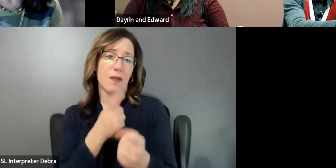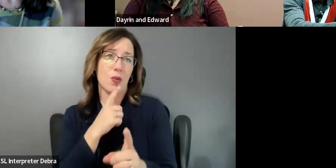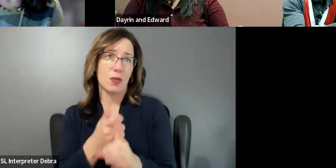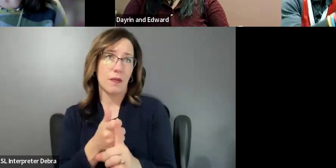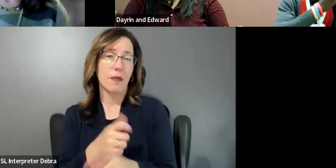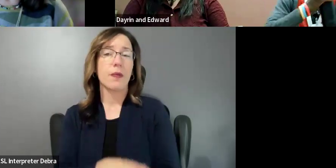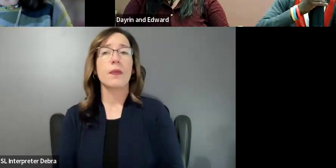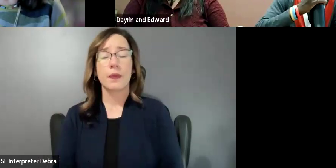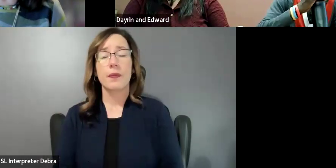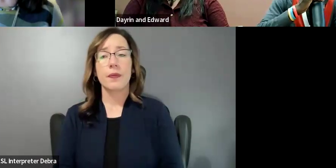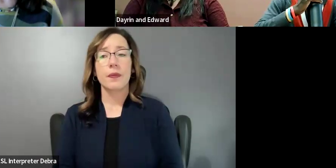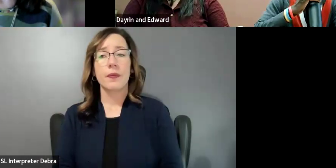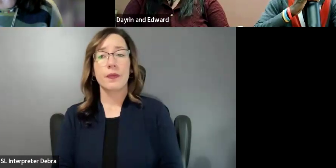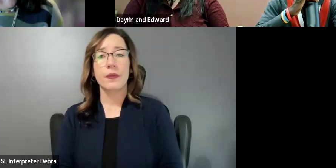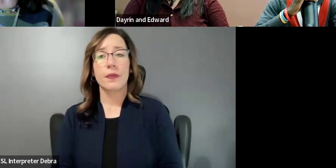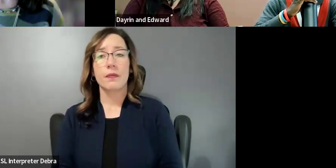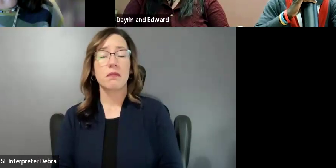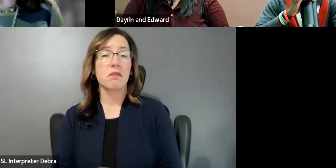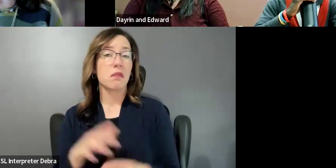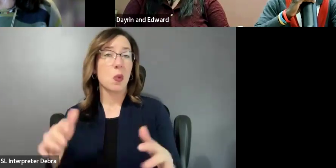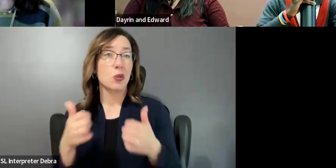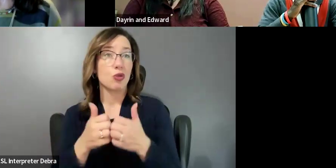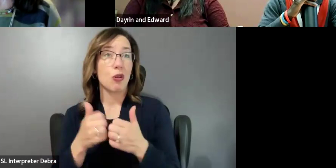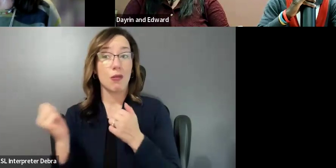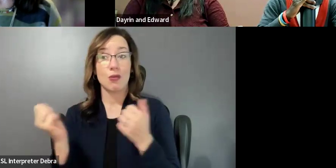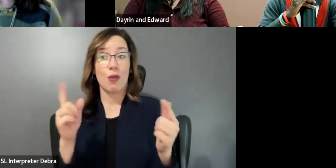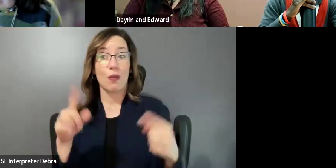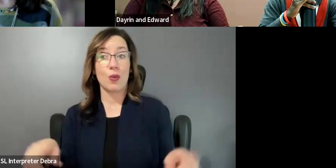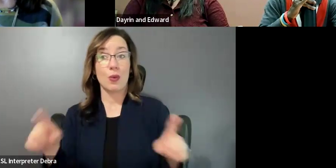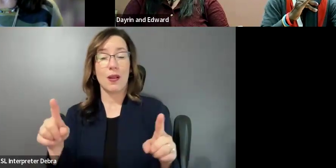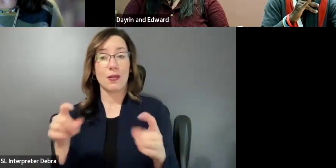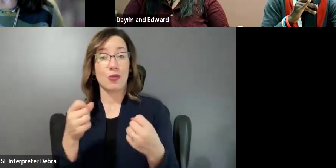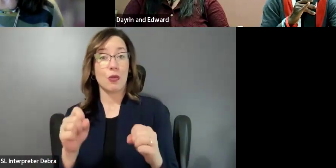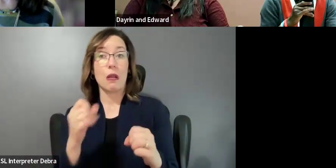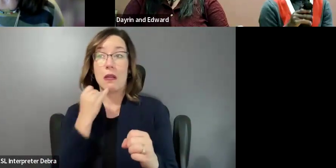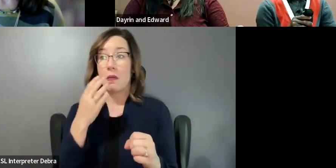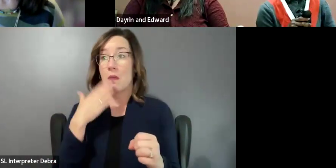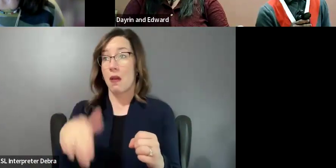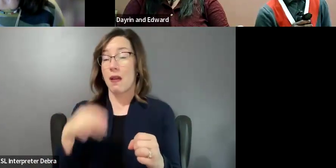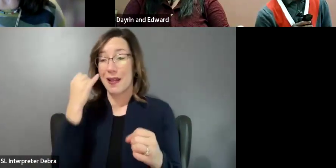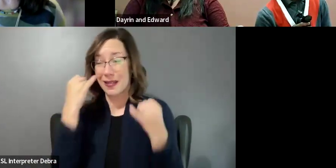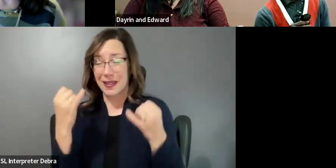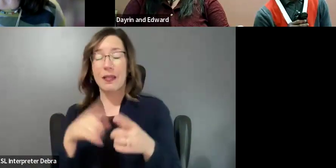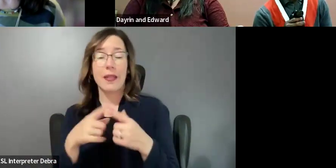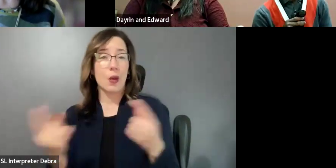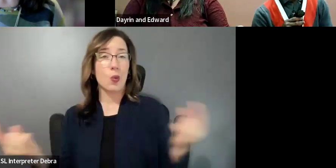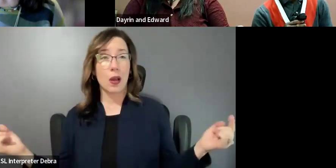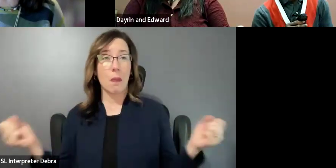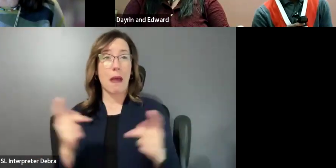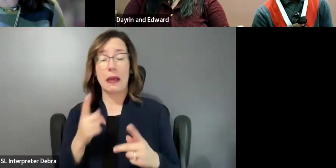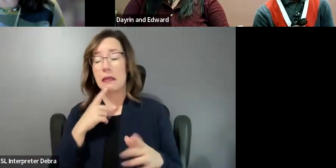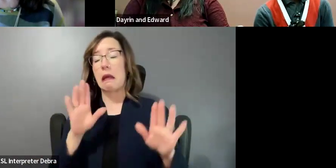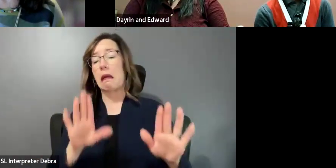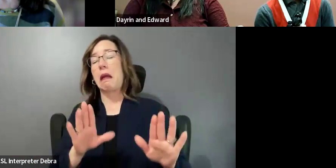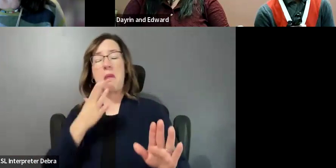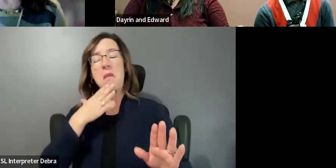So I think, I guess I'd like to challenge all of us to try it. And if it's a bad idea, then we come back and say, bad idea, Ed